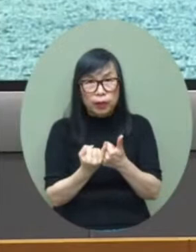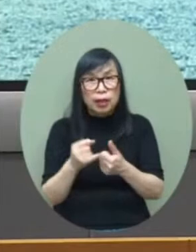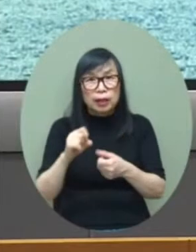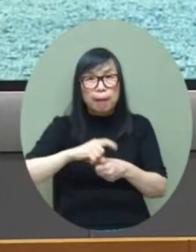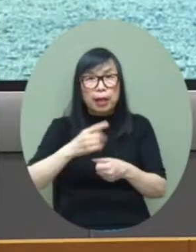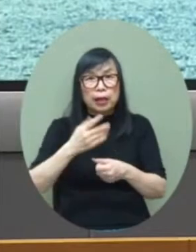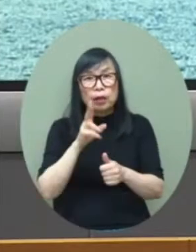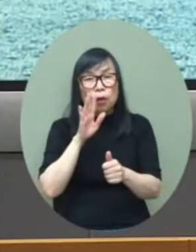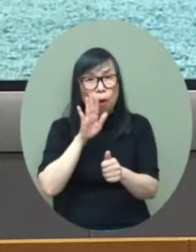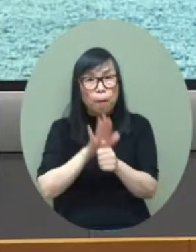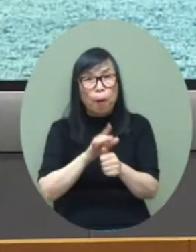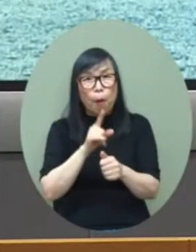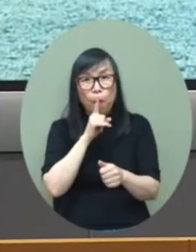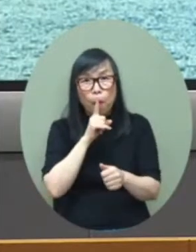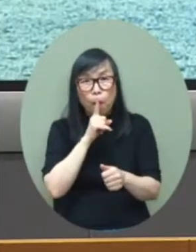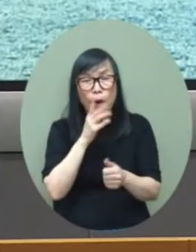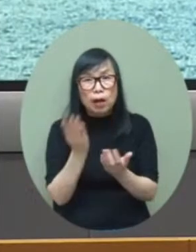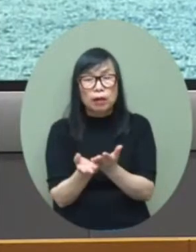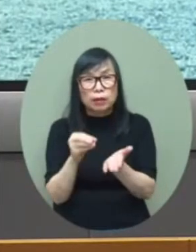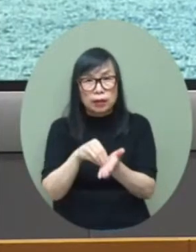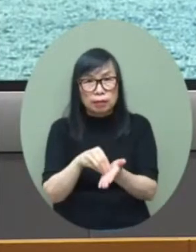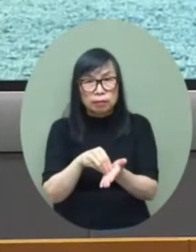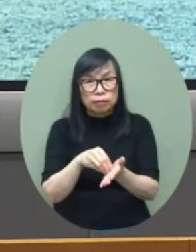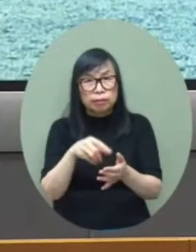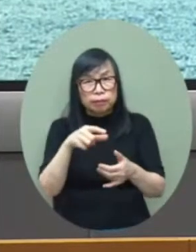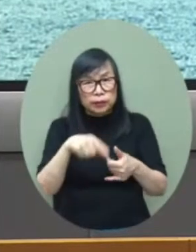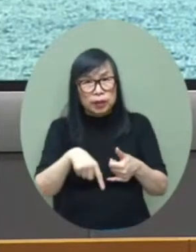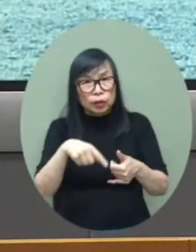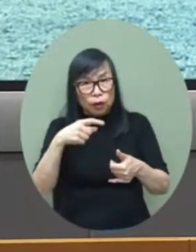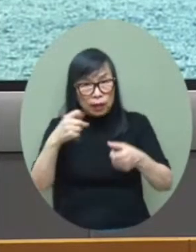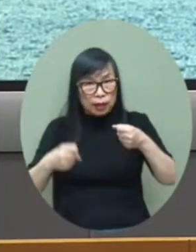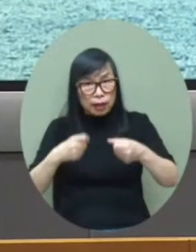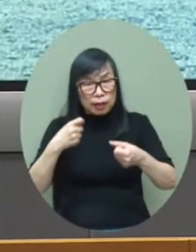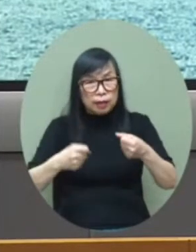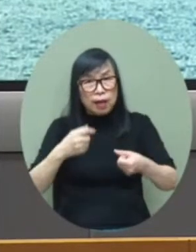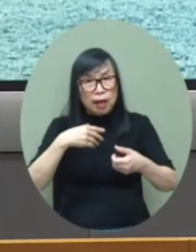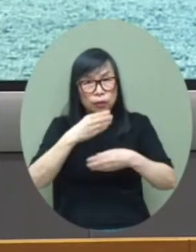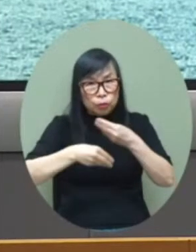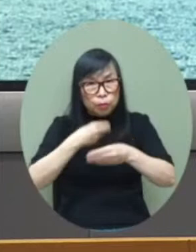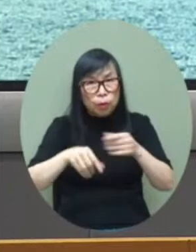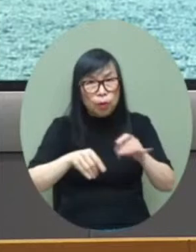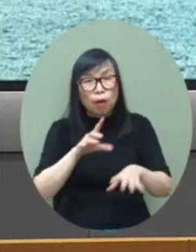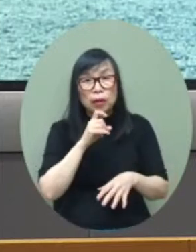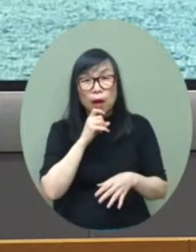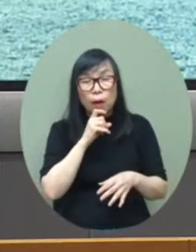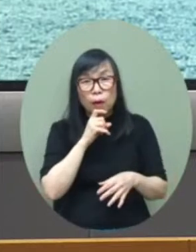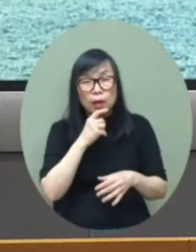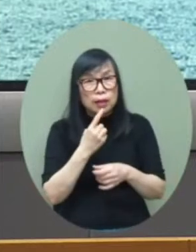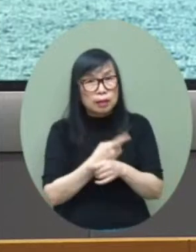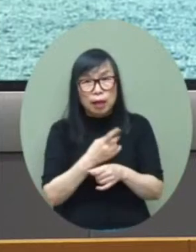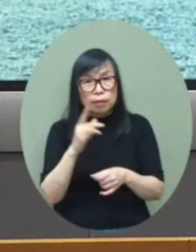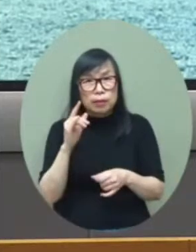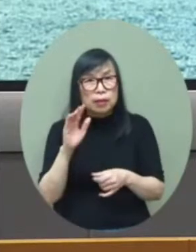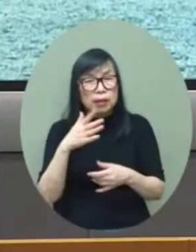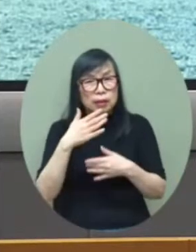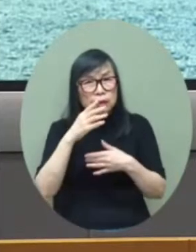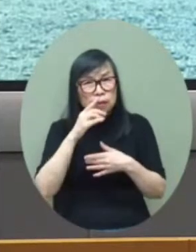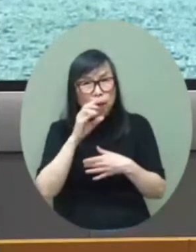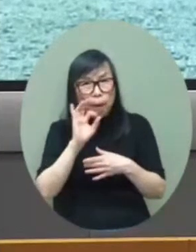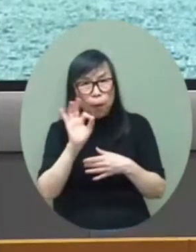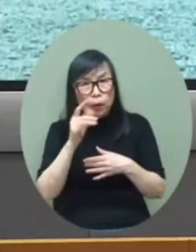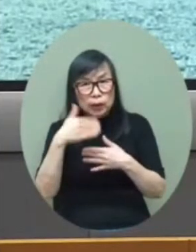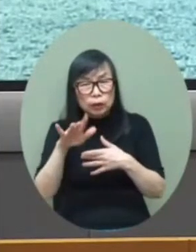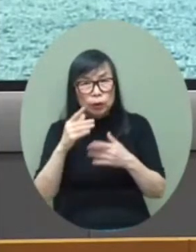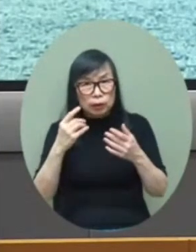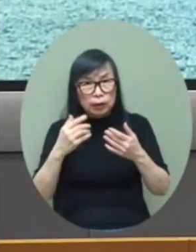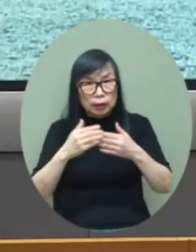there are 2 students and a nanny who tested COVID positive, and there could have been some transmission